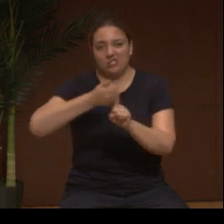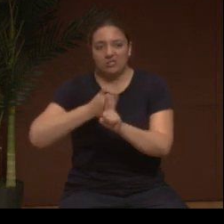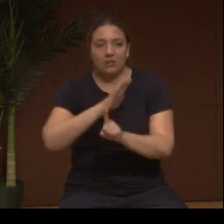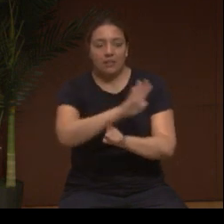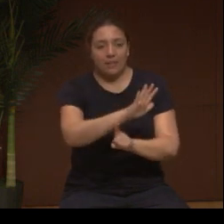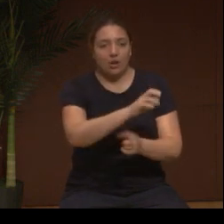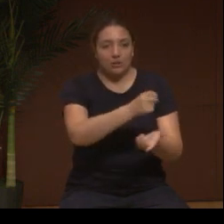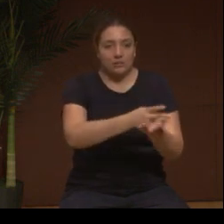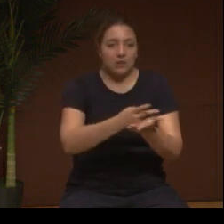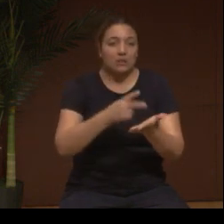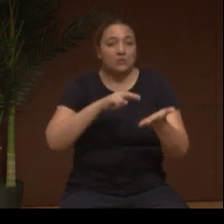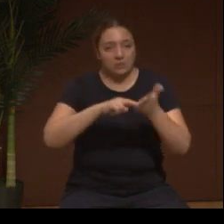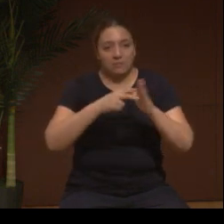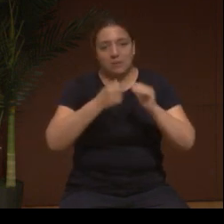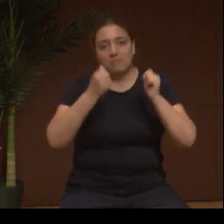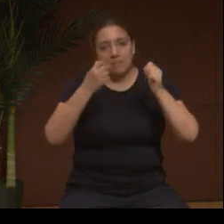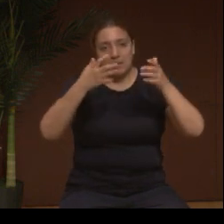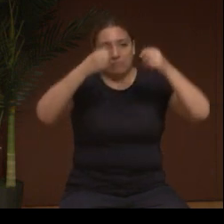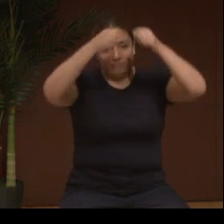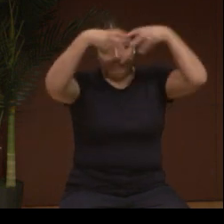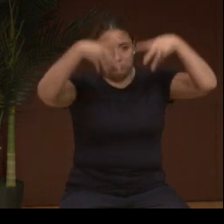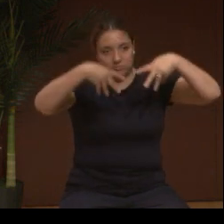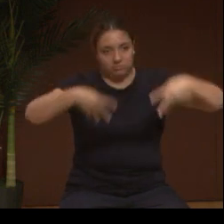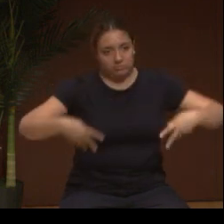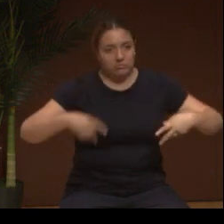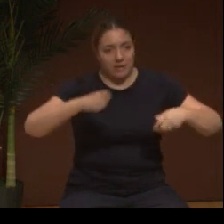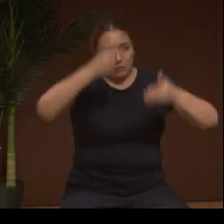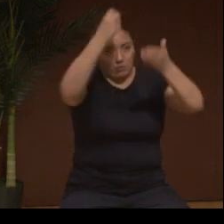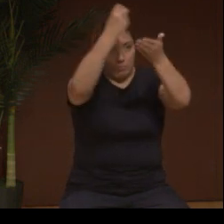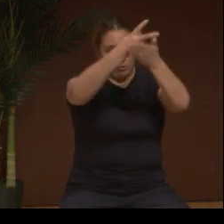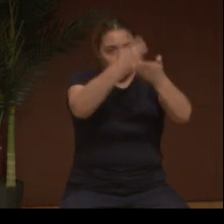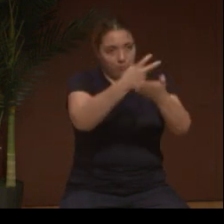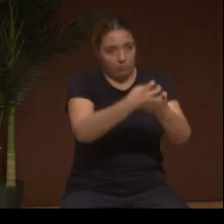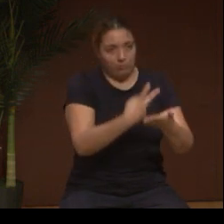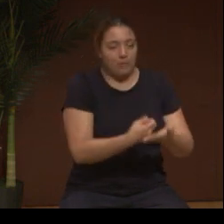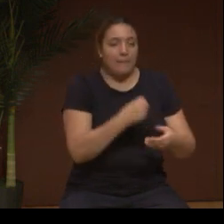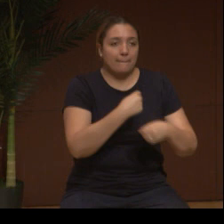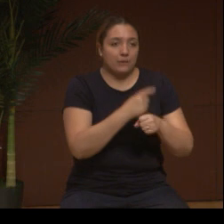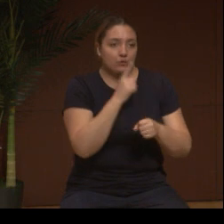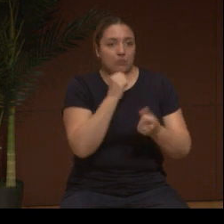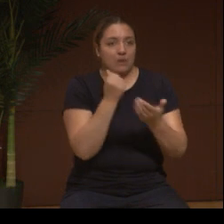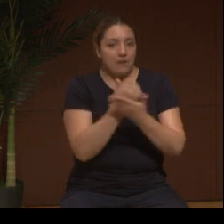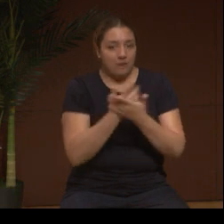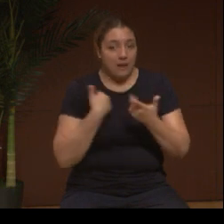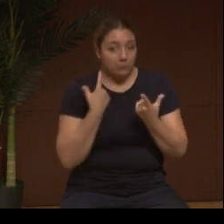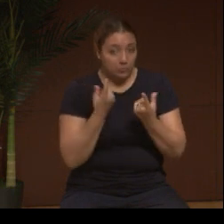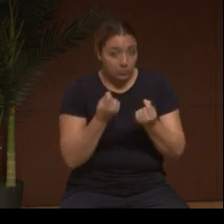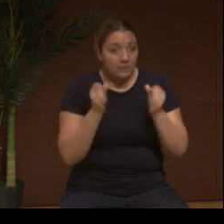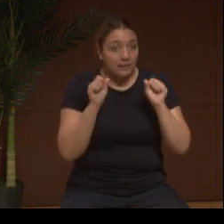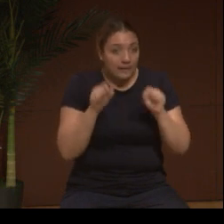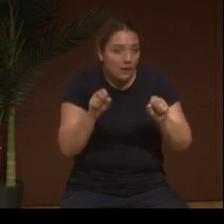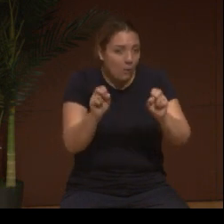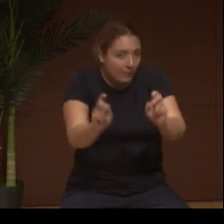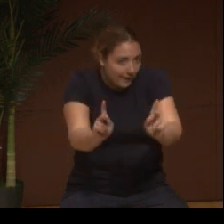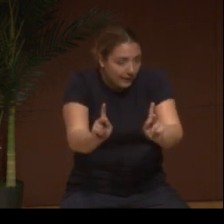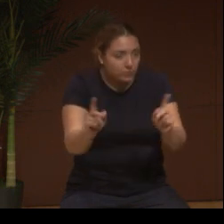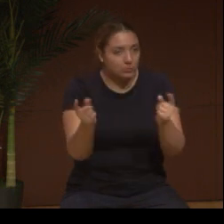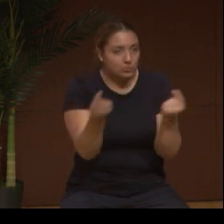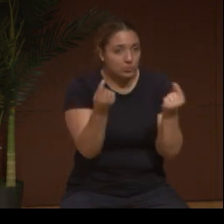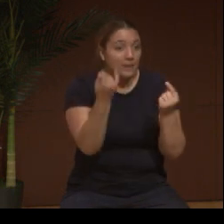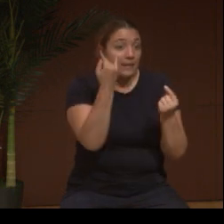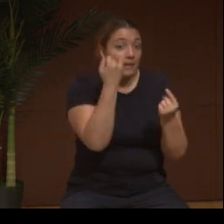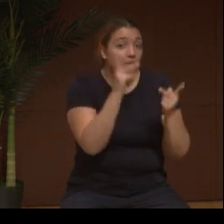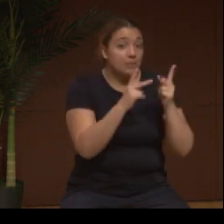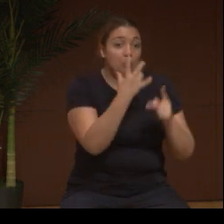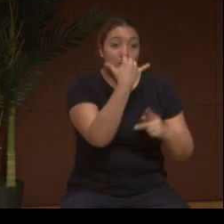many, many levels of being vetted, many, many levels of ensuring that what you're doing is at least okay to be in the community. Whether people say yes